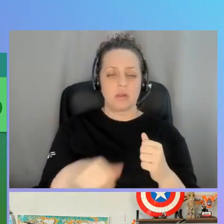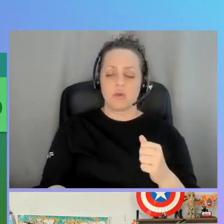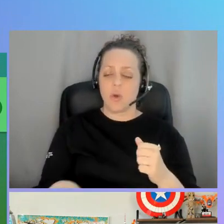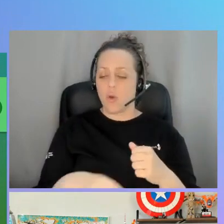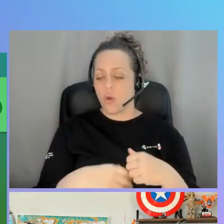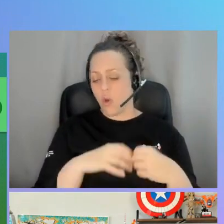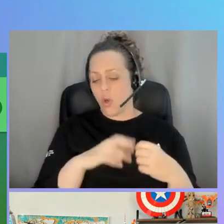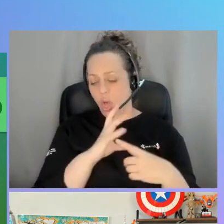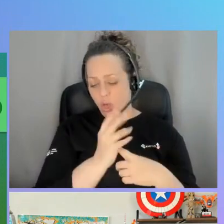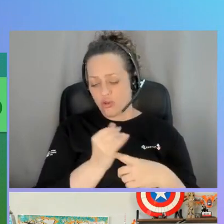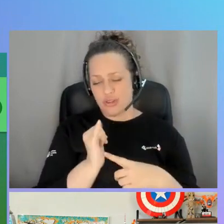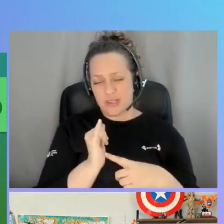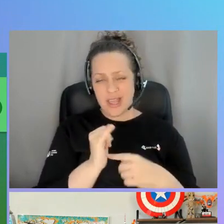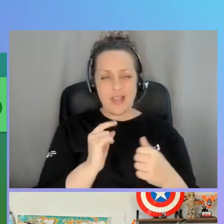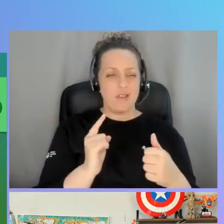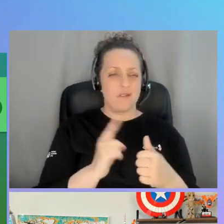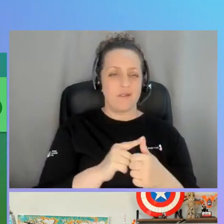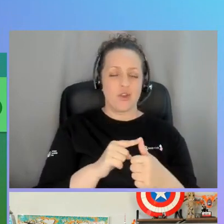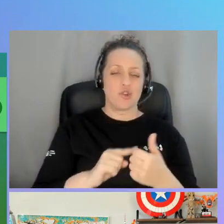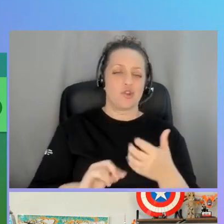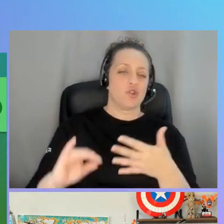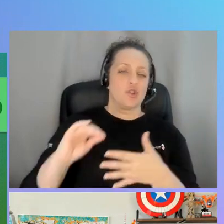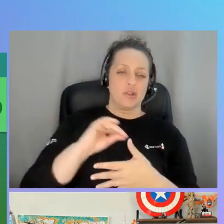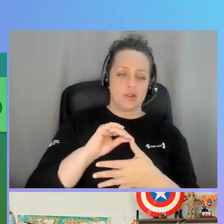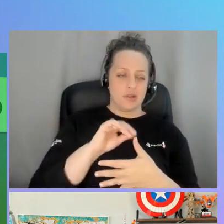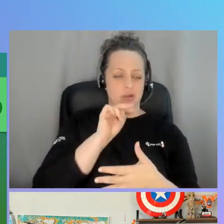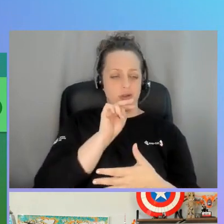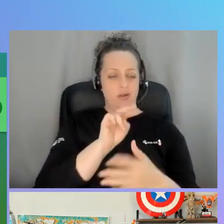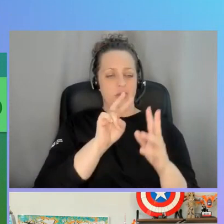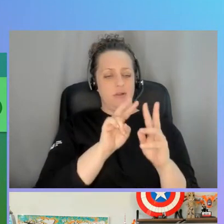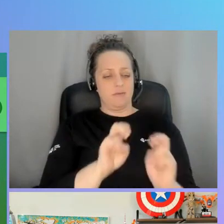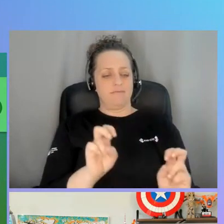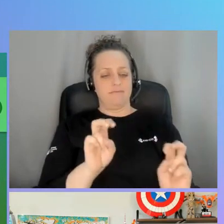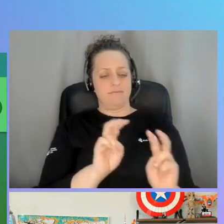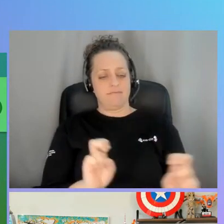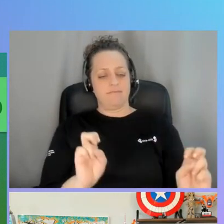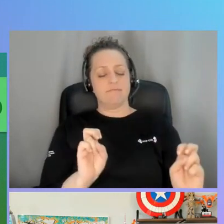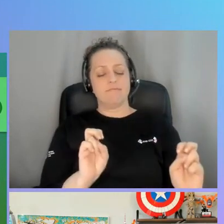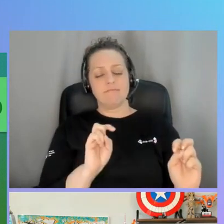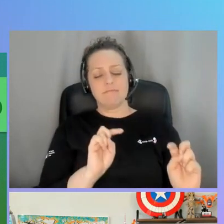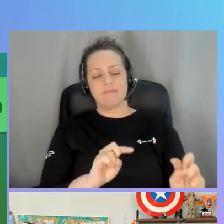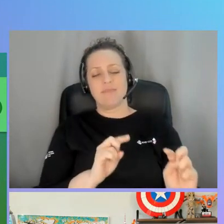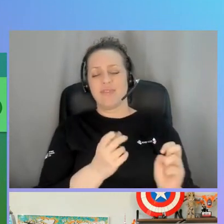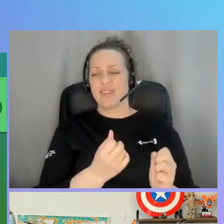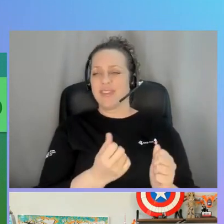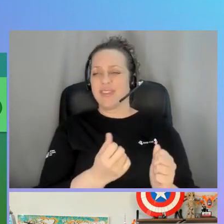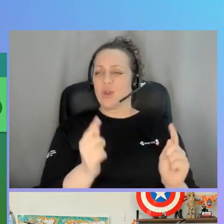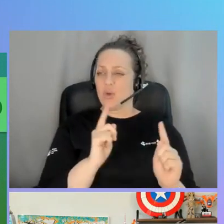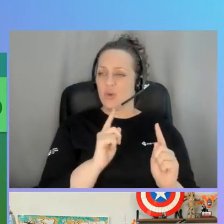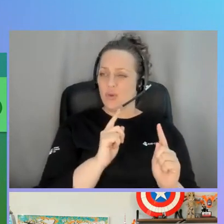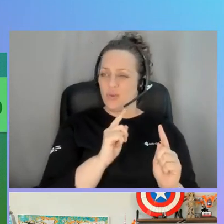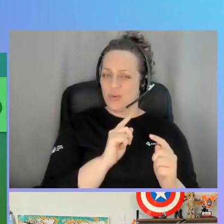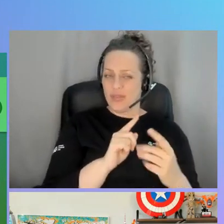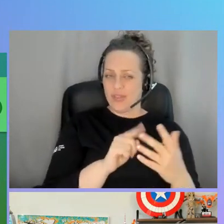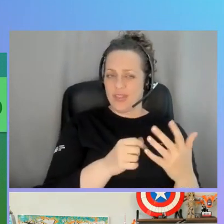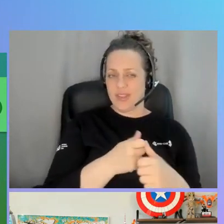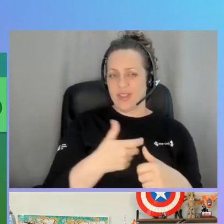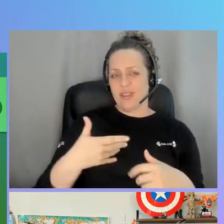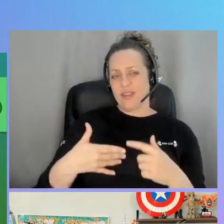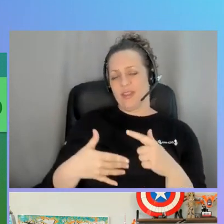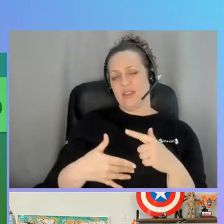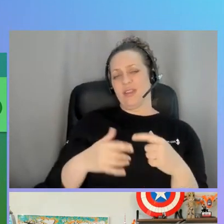so culture is kind of the first place you want to look. And there's a few different pieces to this. I'm going to go through